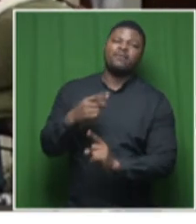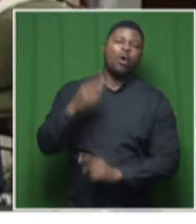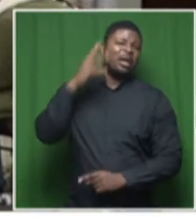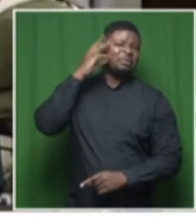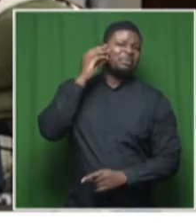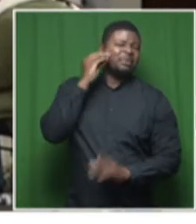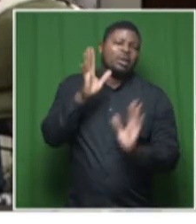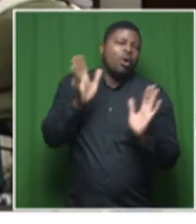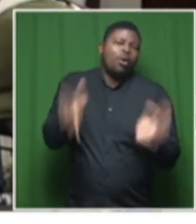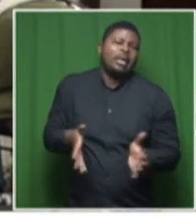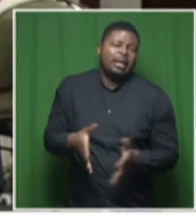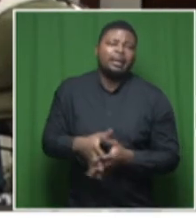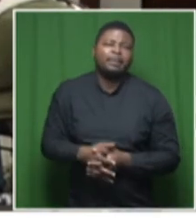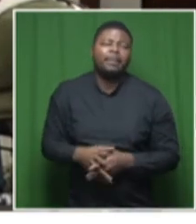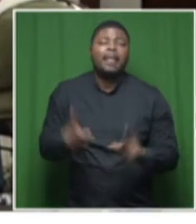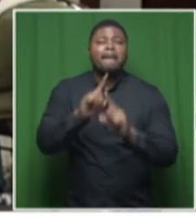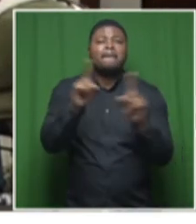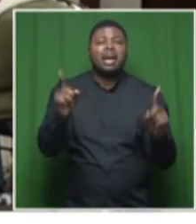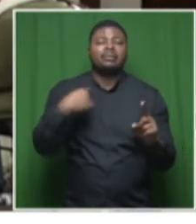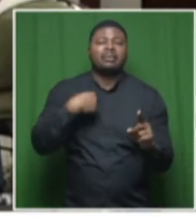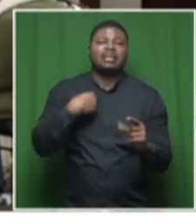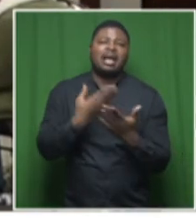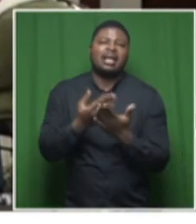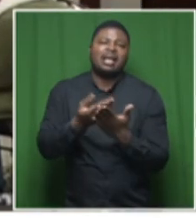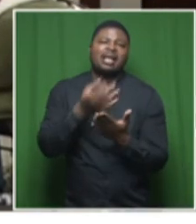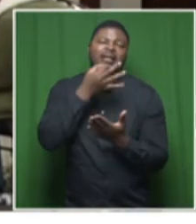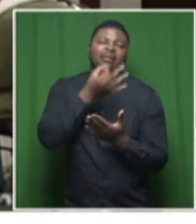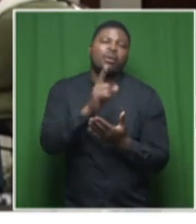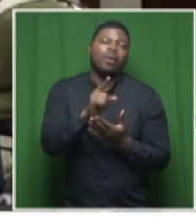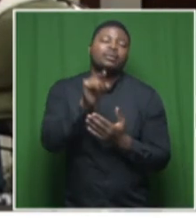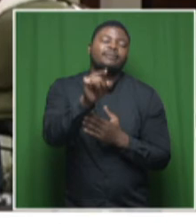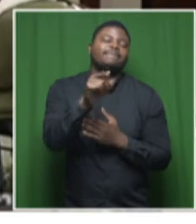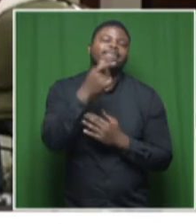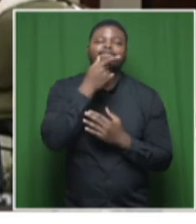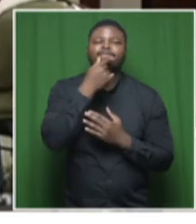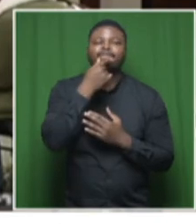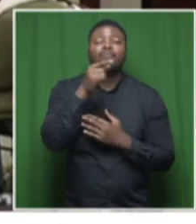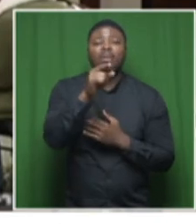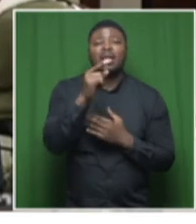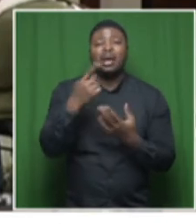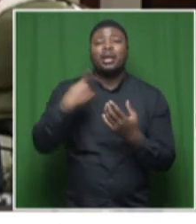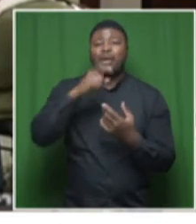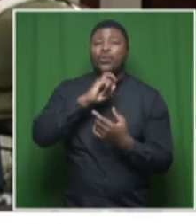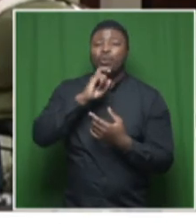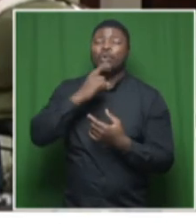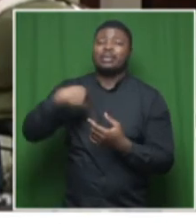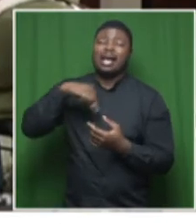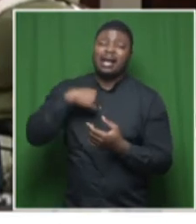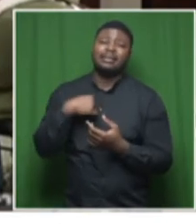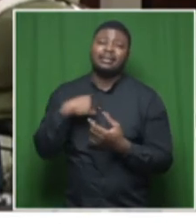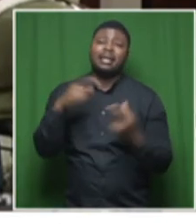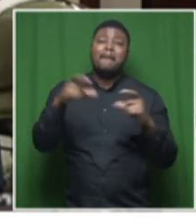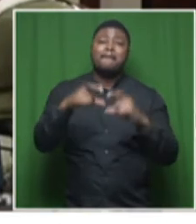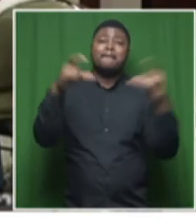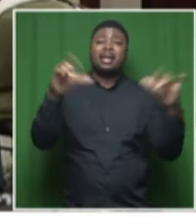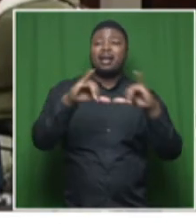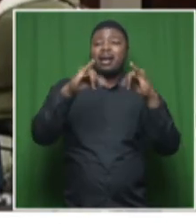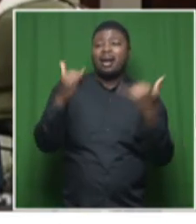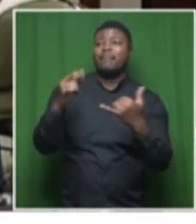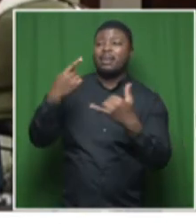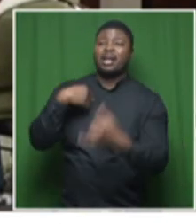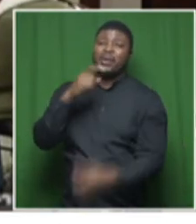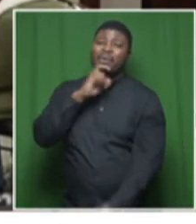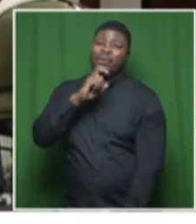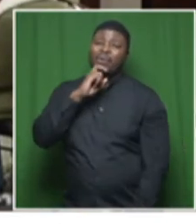Basically, I would say we do get exploited when it comes to even larger companies,